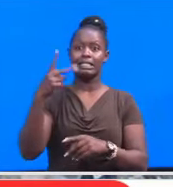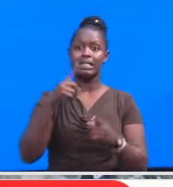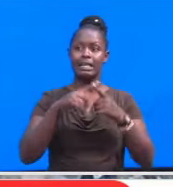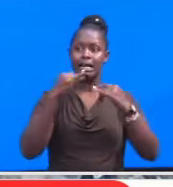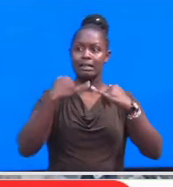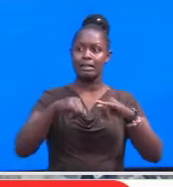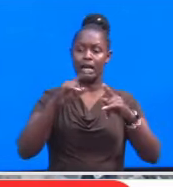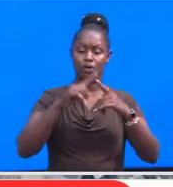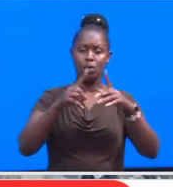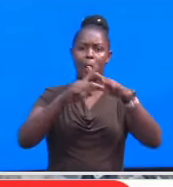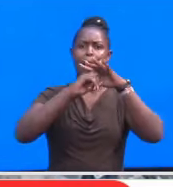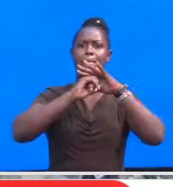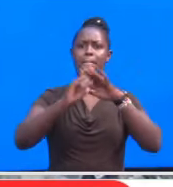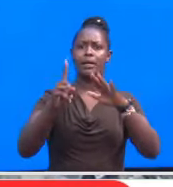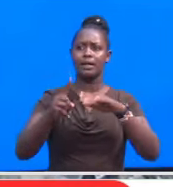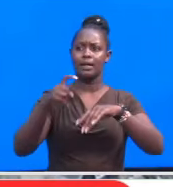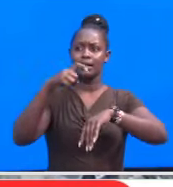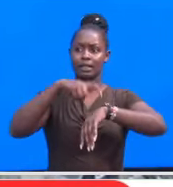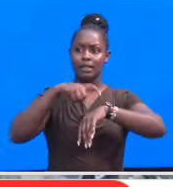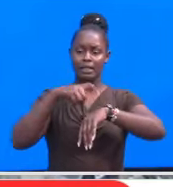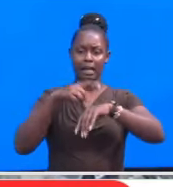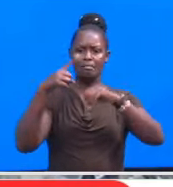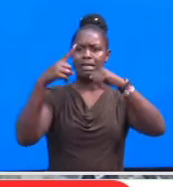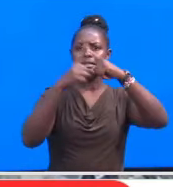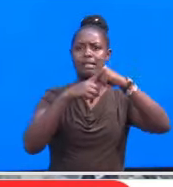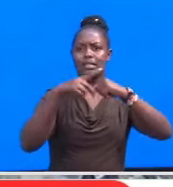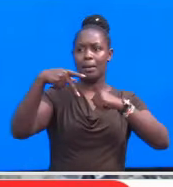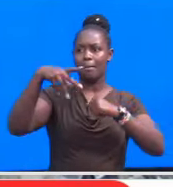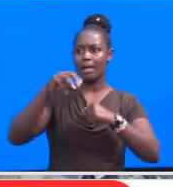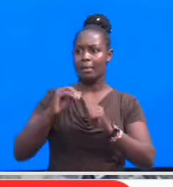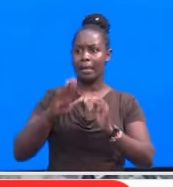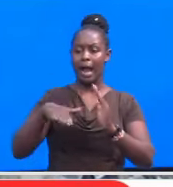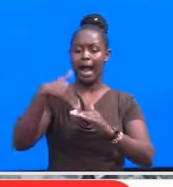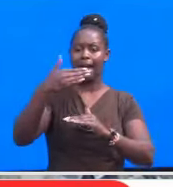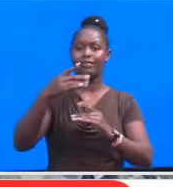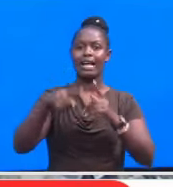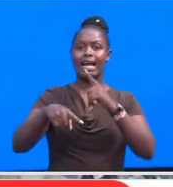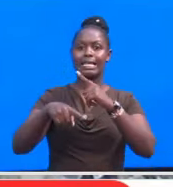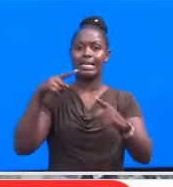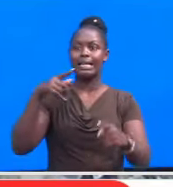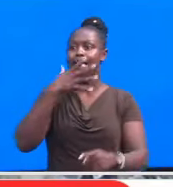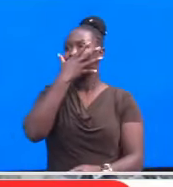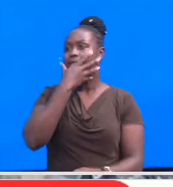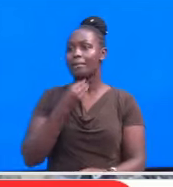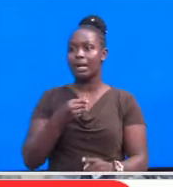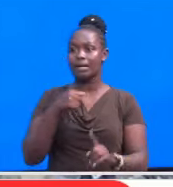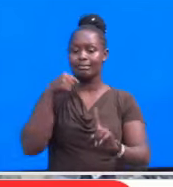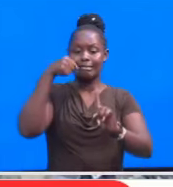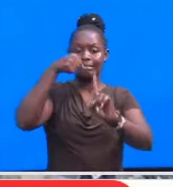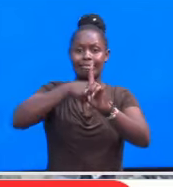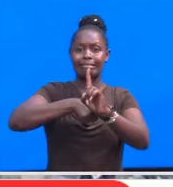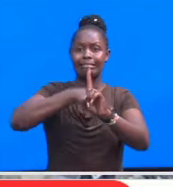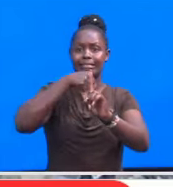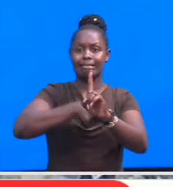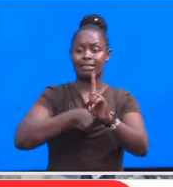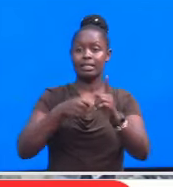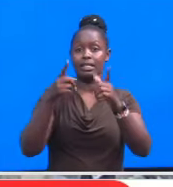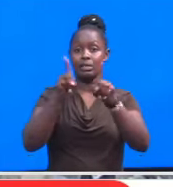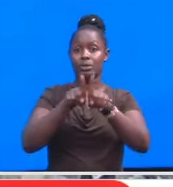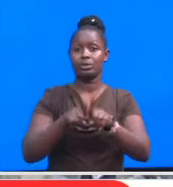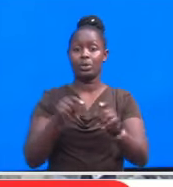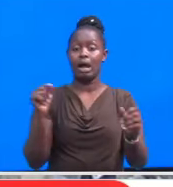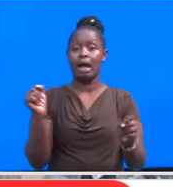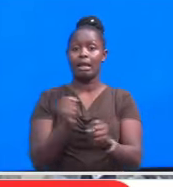from the residence at around 6:30 p.m. after committing the murder. She finds this back door closed and is unable to